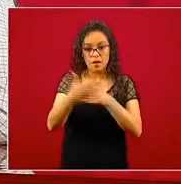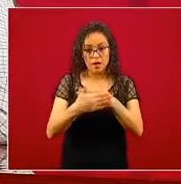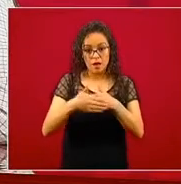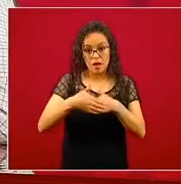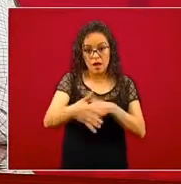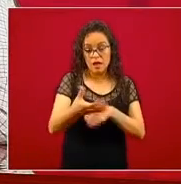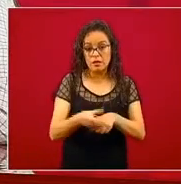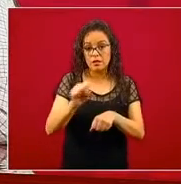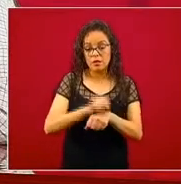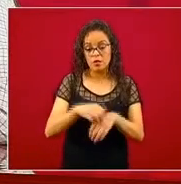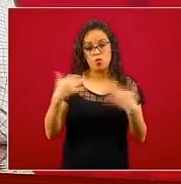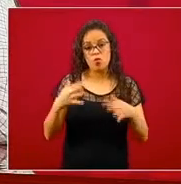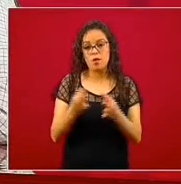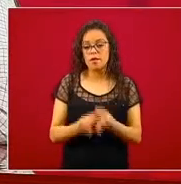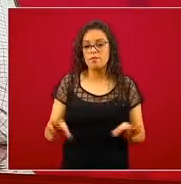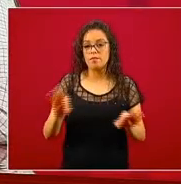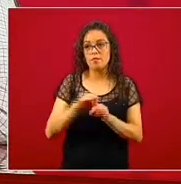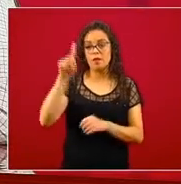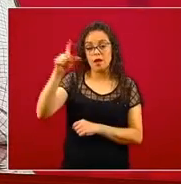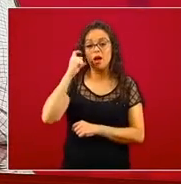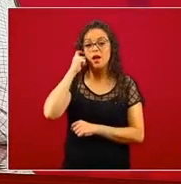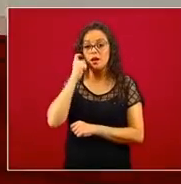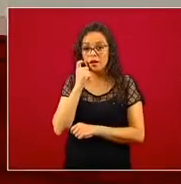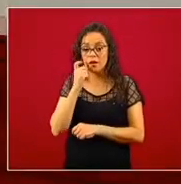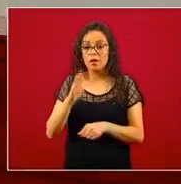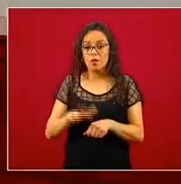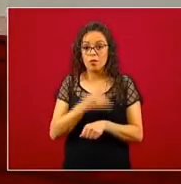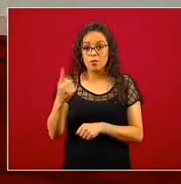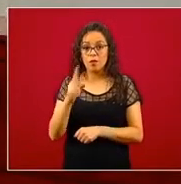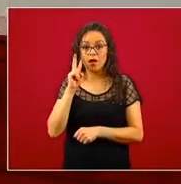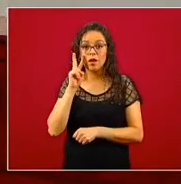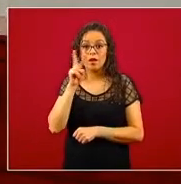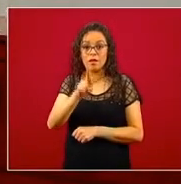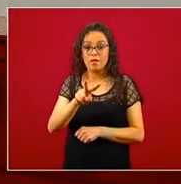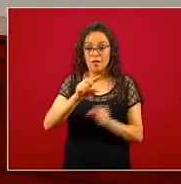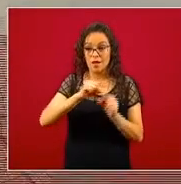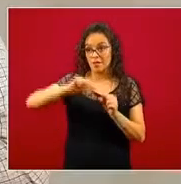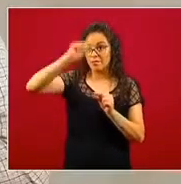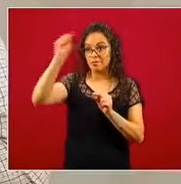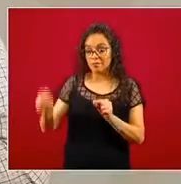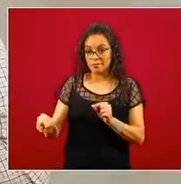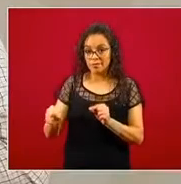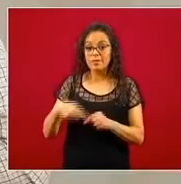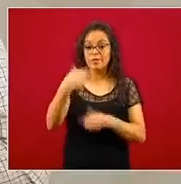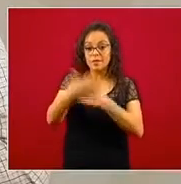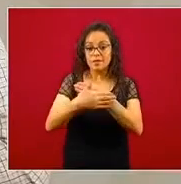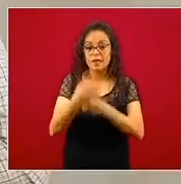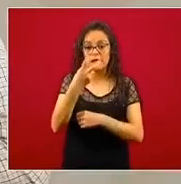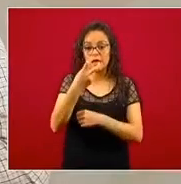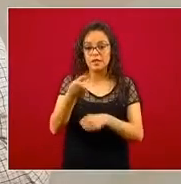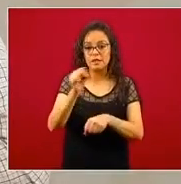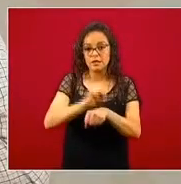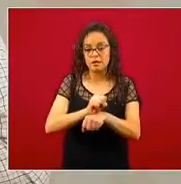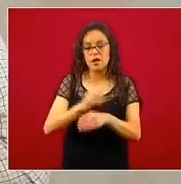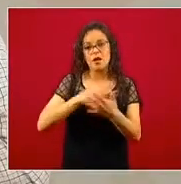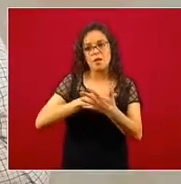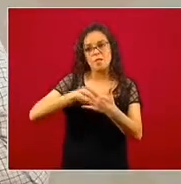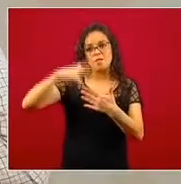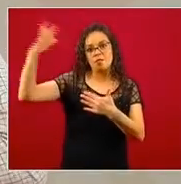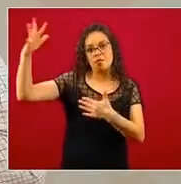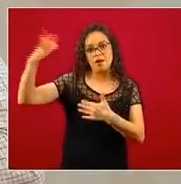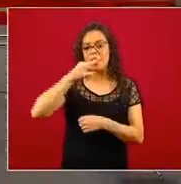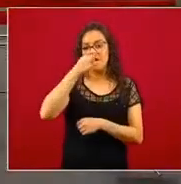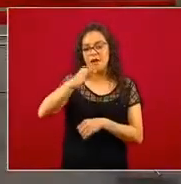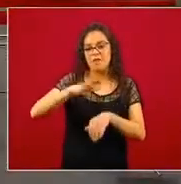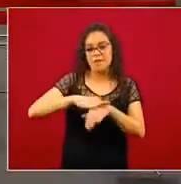attention with available beds for general hospital patients and COVID patients. We are going